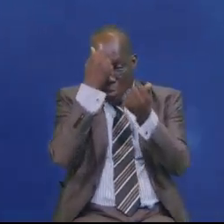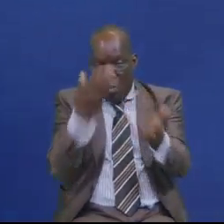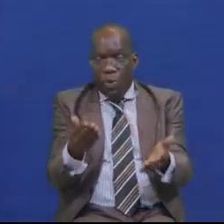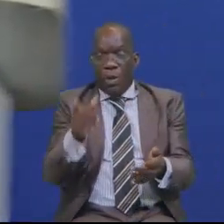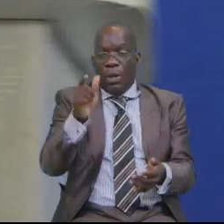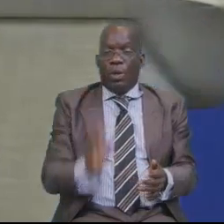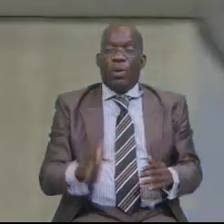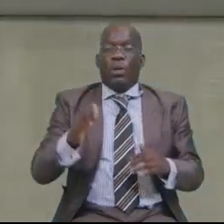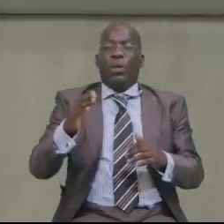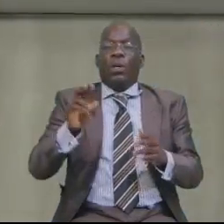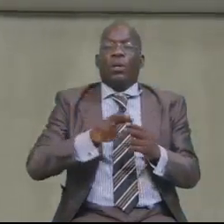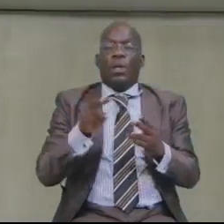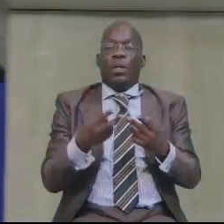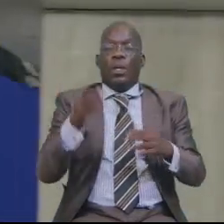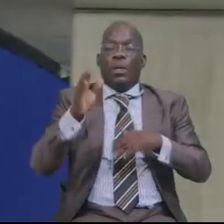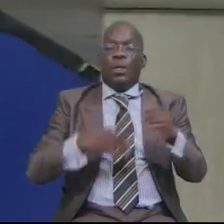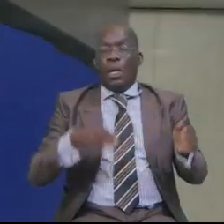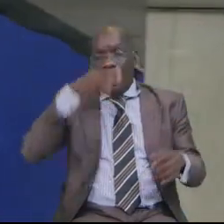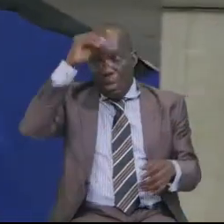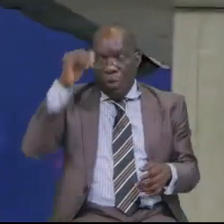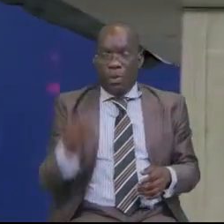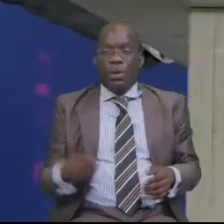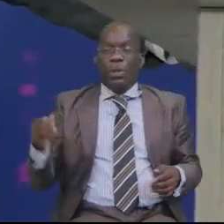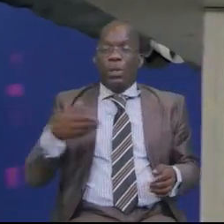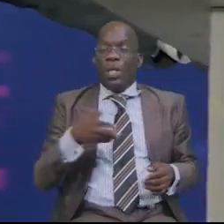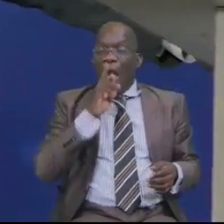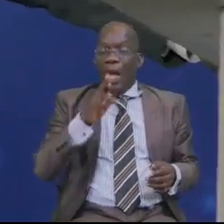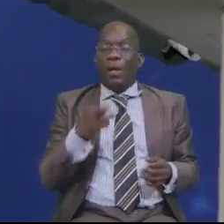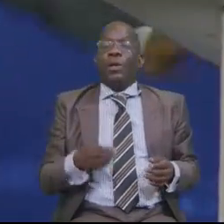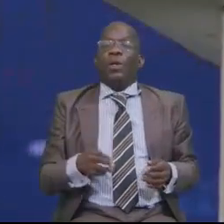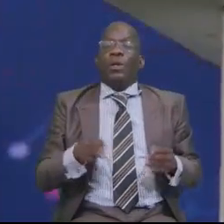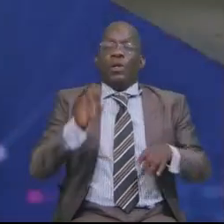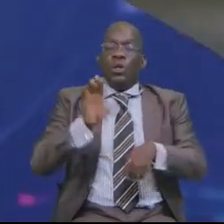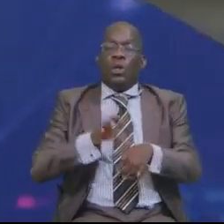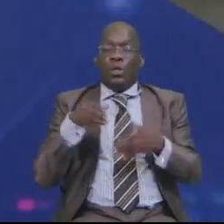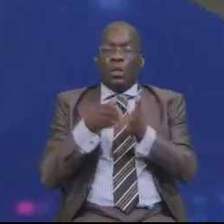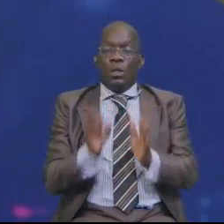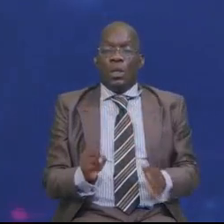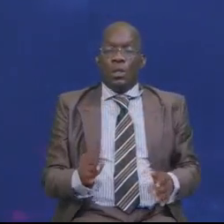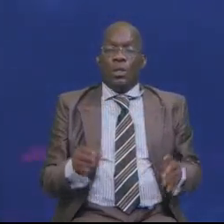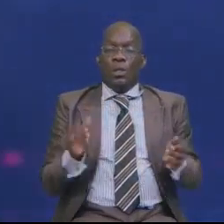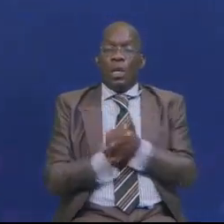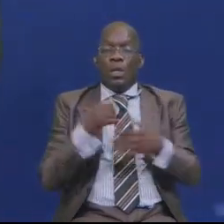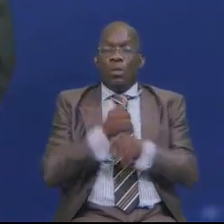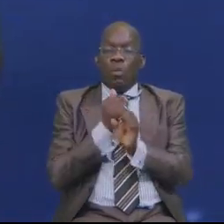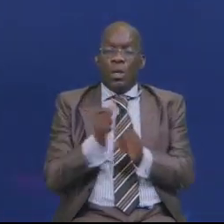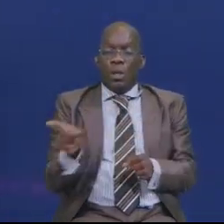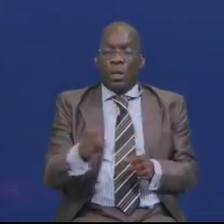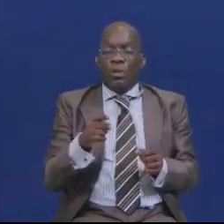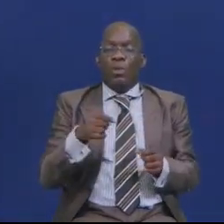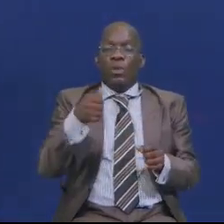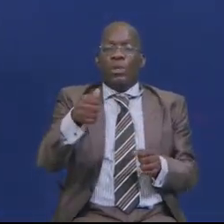than men. There are even church leaders that make themselves so